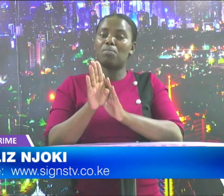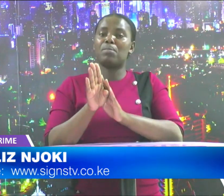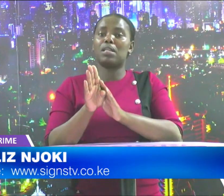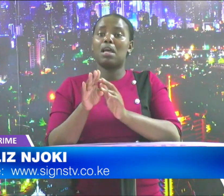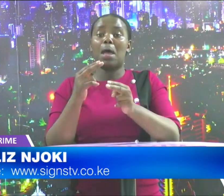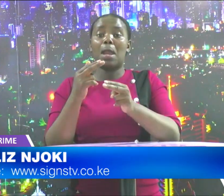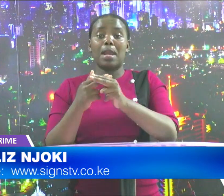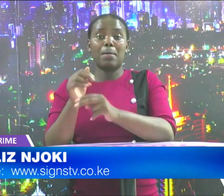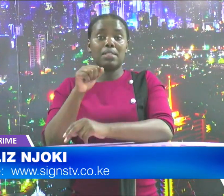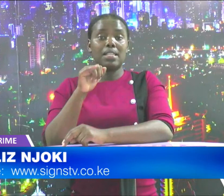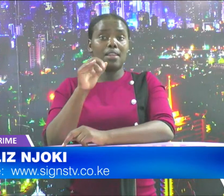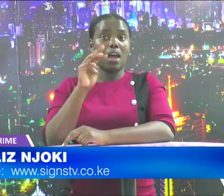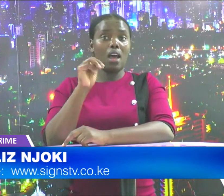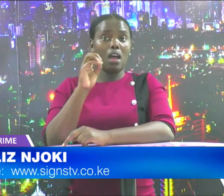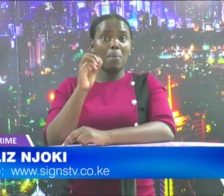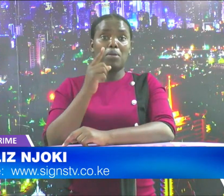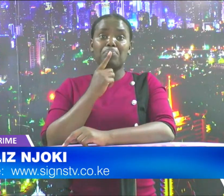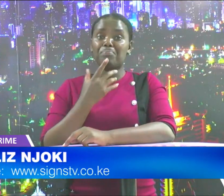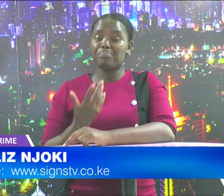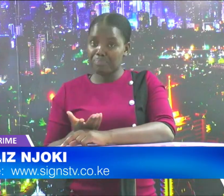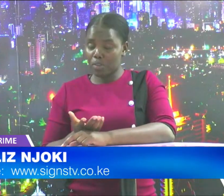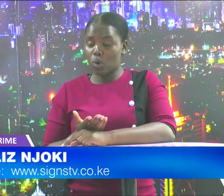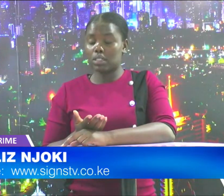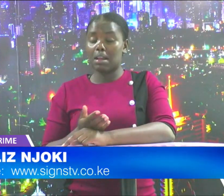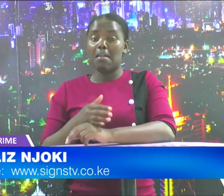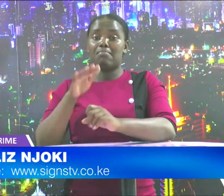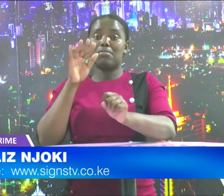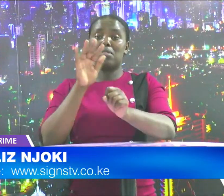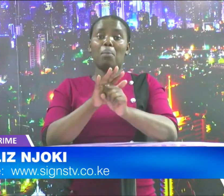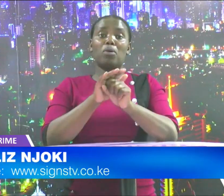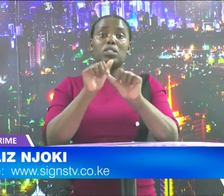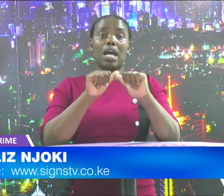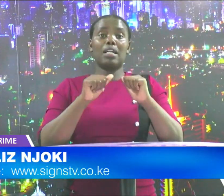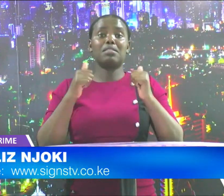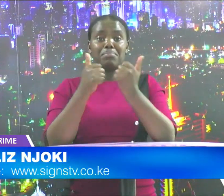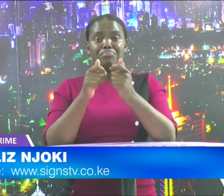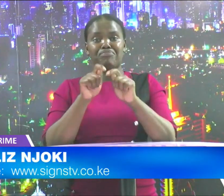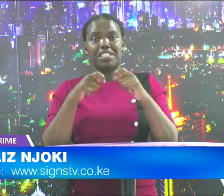Medium Enterprise Development, Mr. Simon